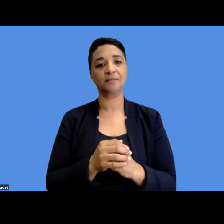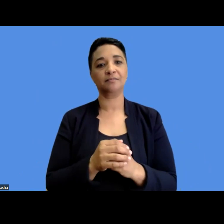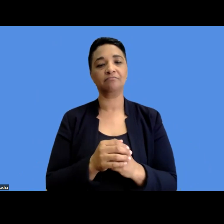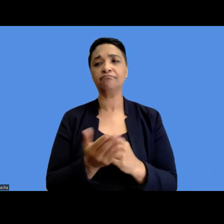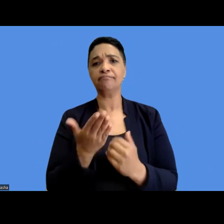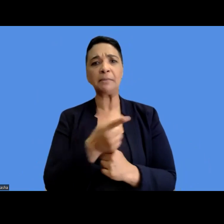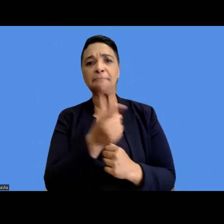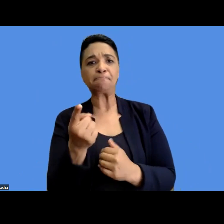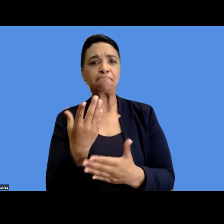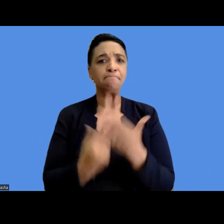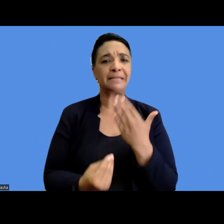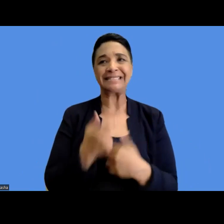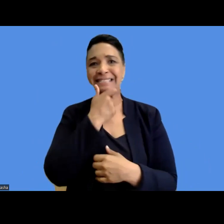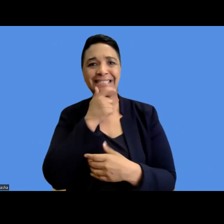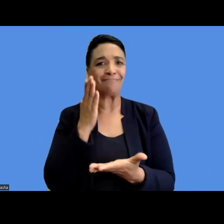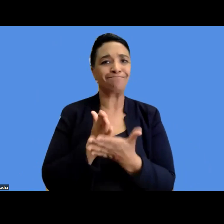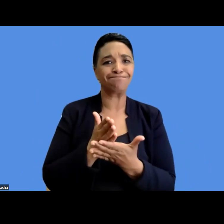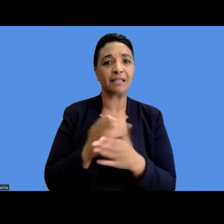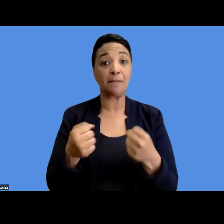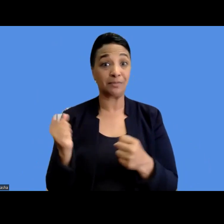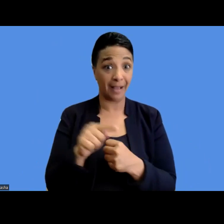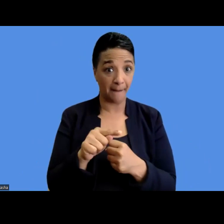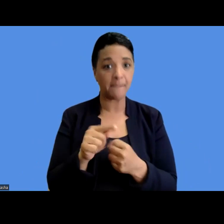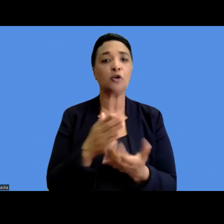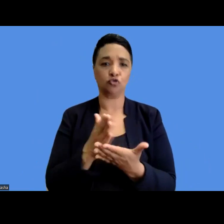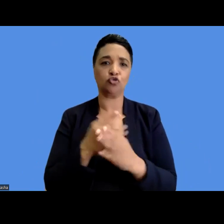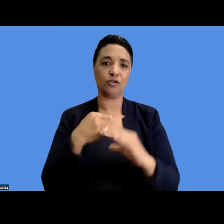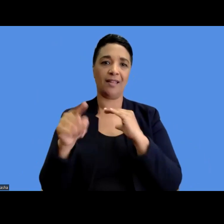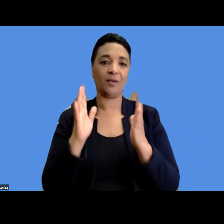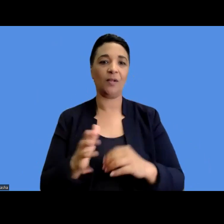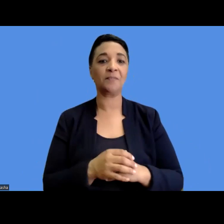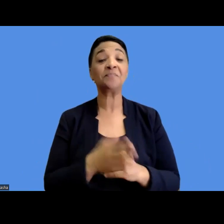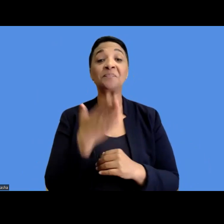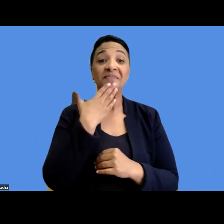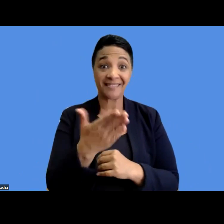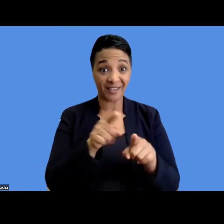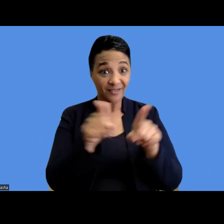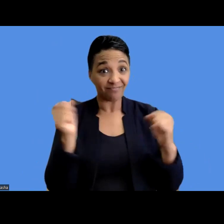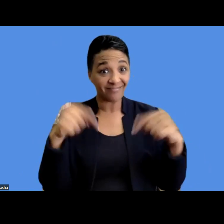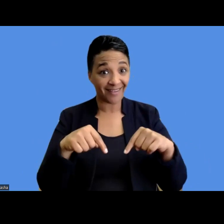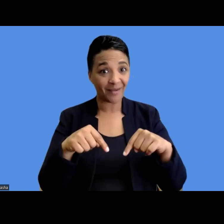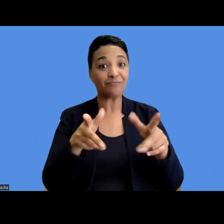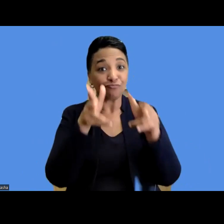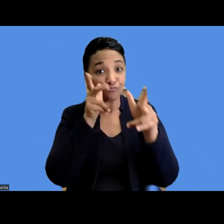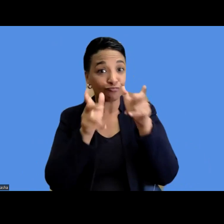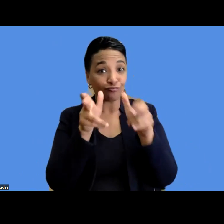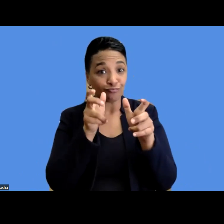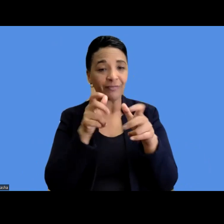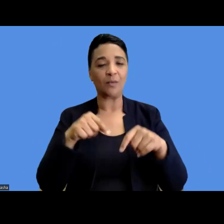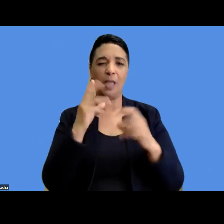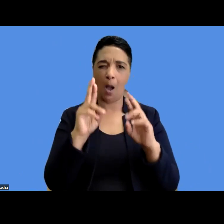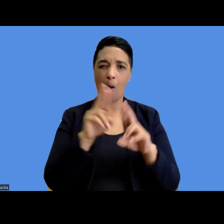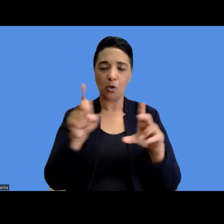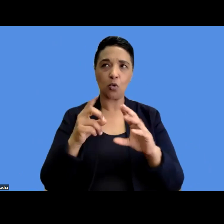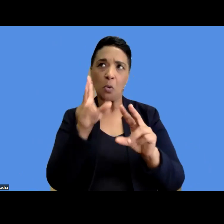colleague already missed to be here. Thank you also for attending with us today, and hopefully that was a fruitful discussion for